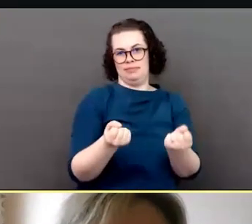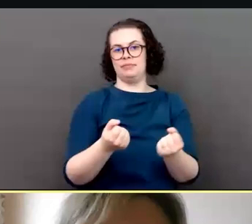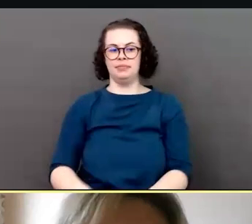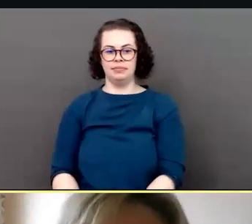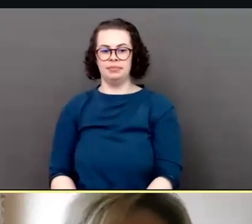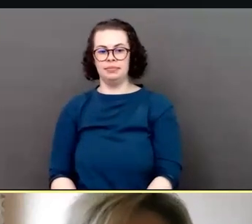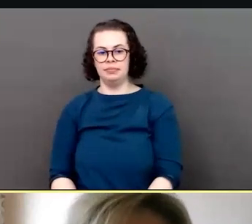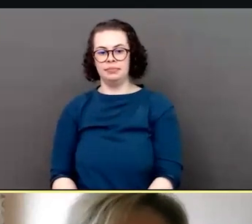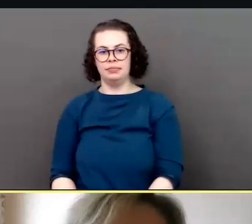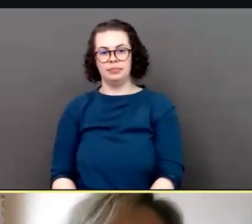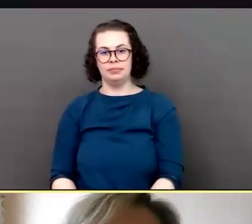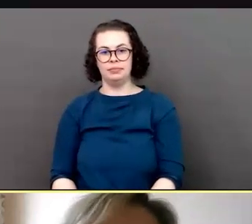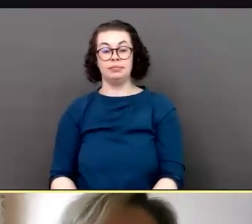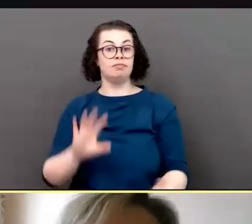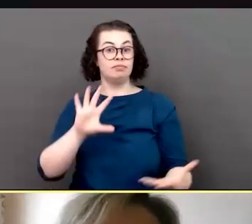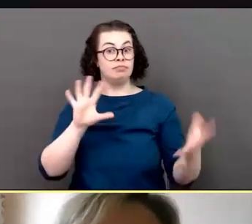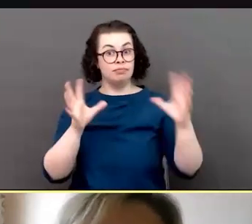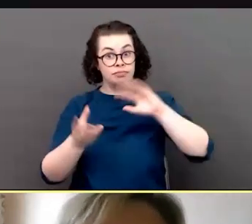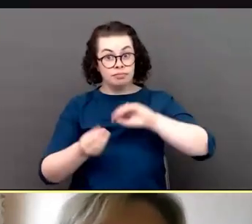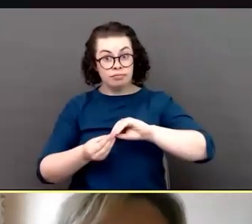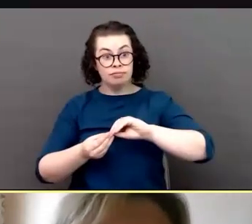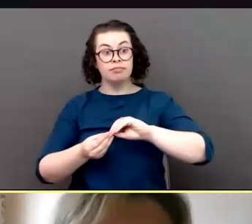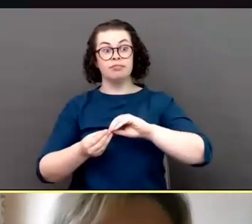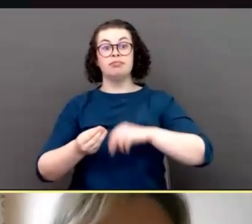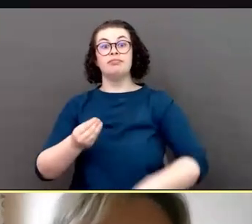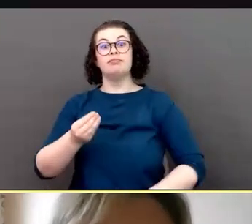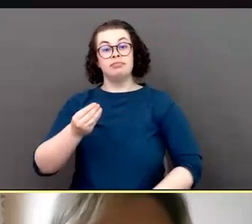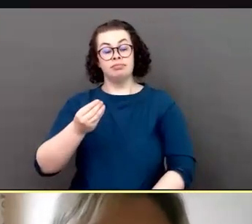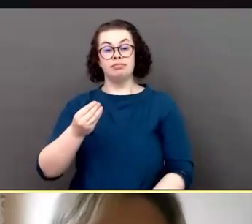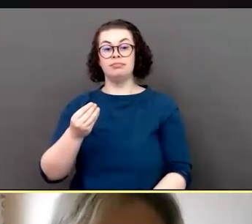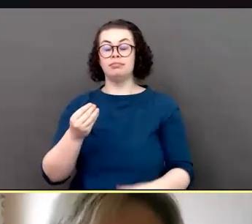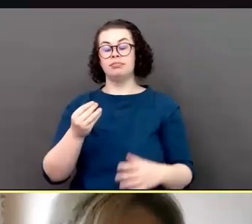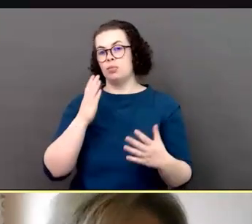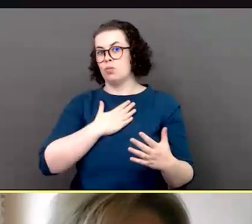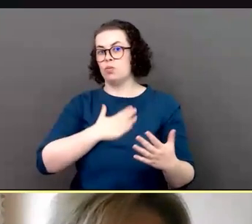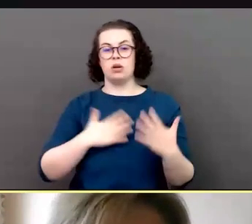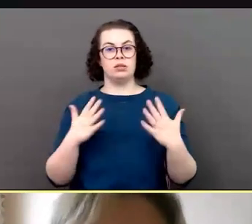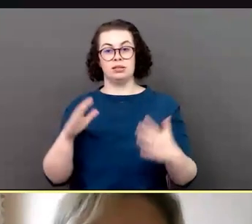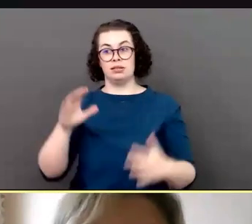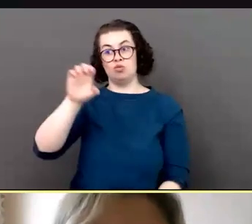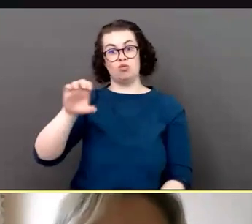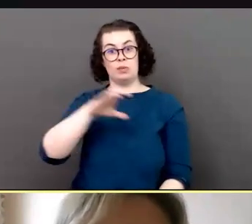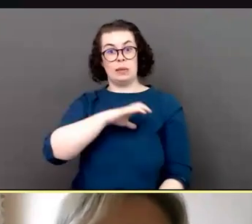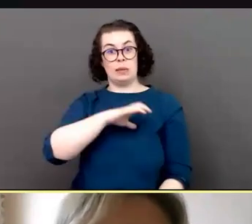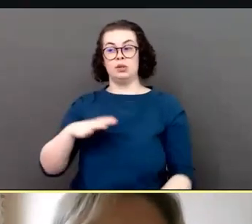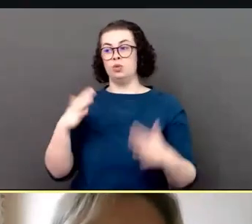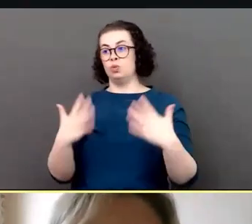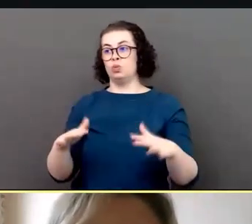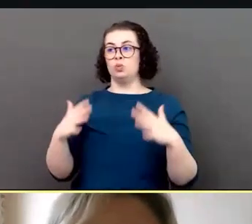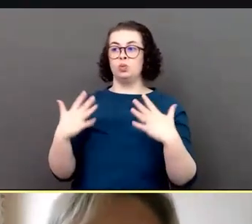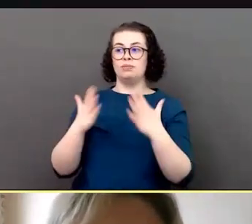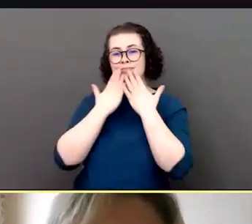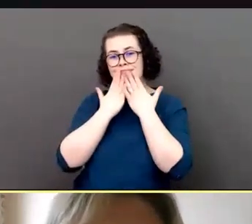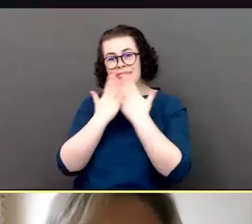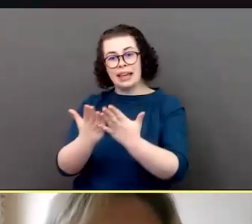To conclude, first of all, an enormous thank you to the European Commission, to CENELEC